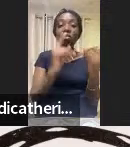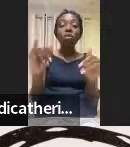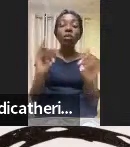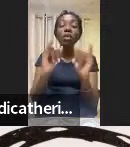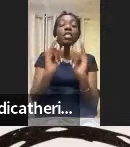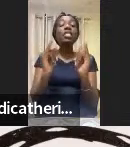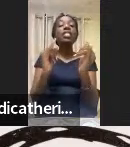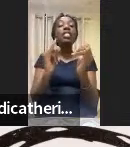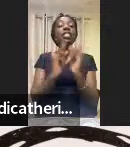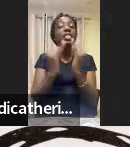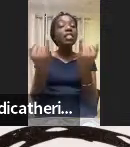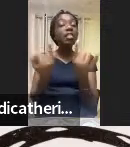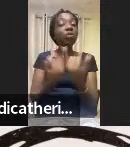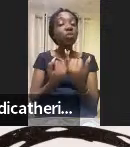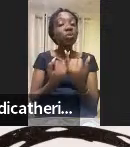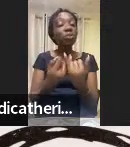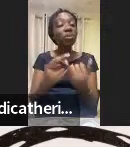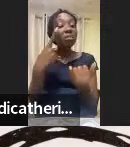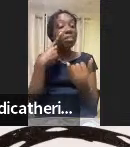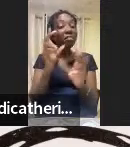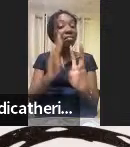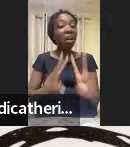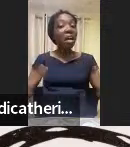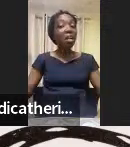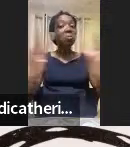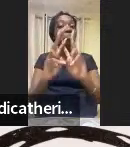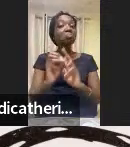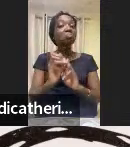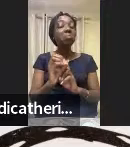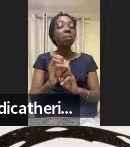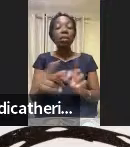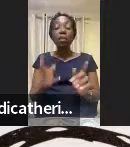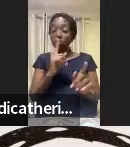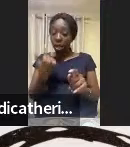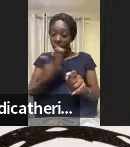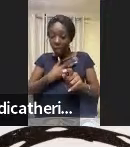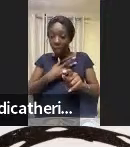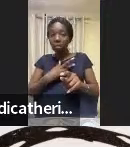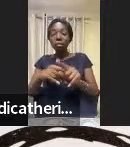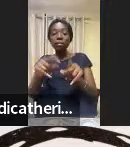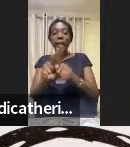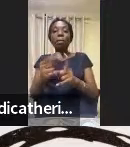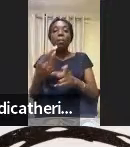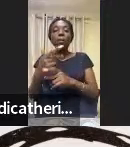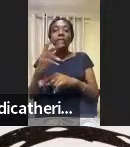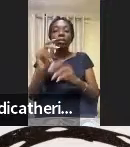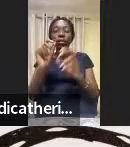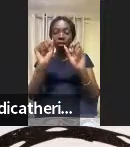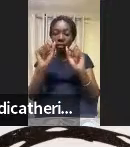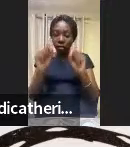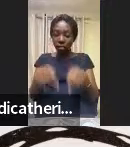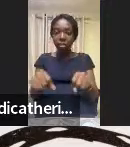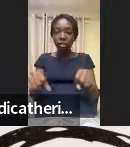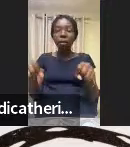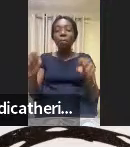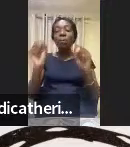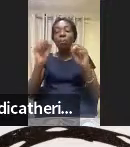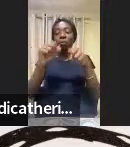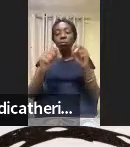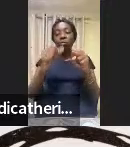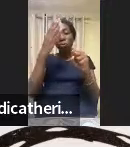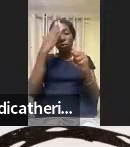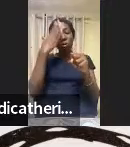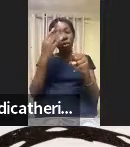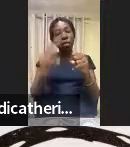the value, then let's help as HR professionals for those individuals to invest in themselves, can come up with a list